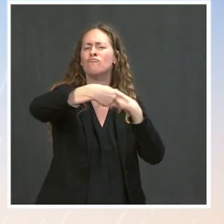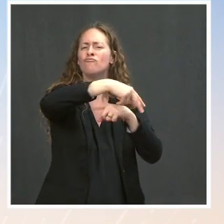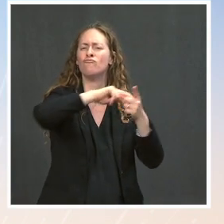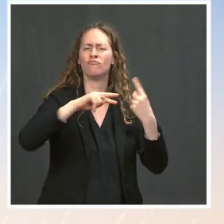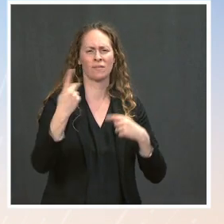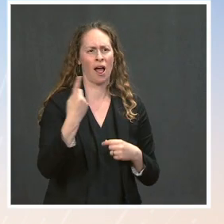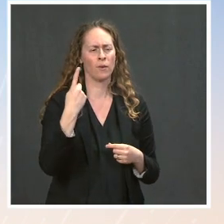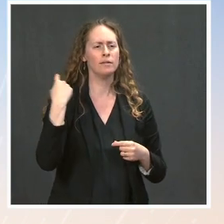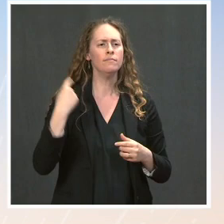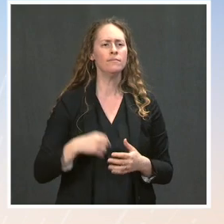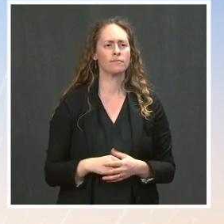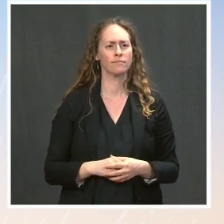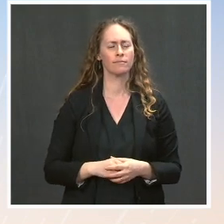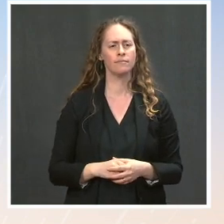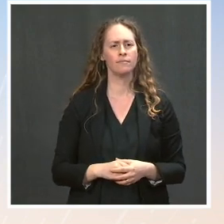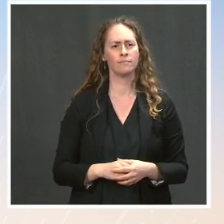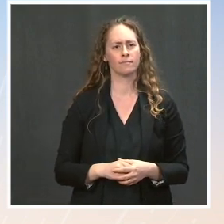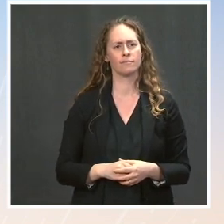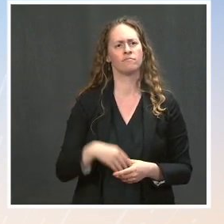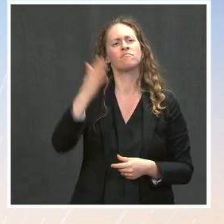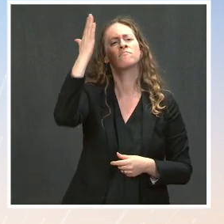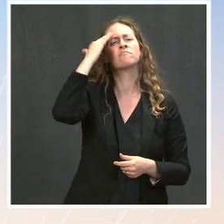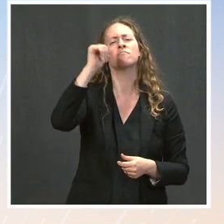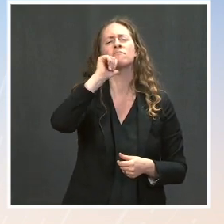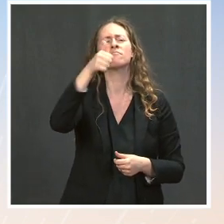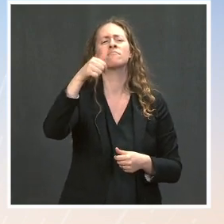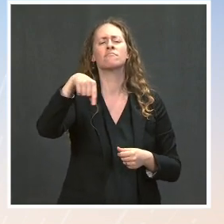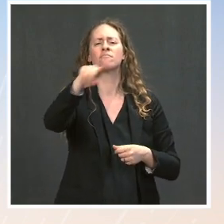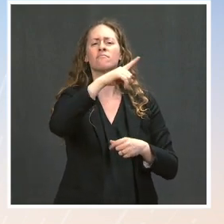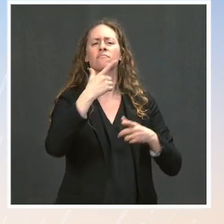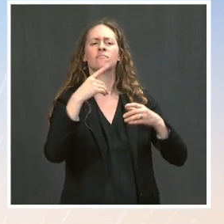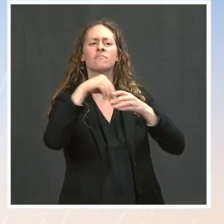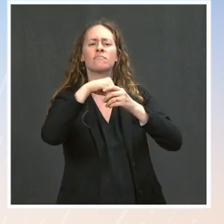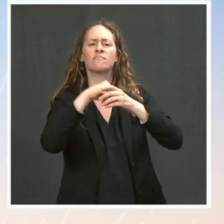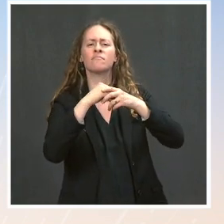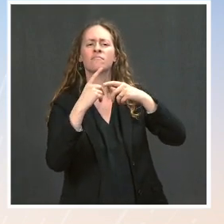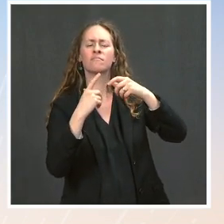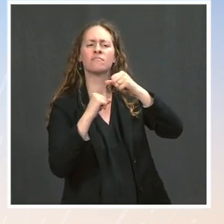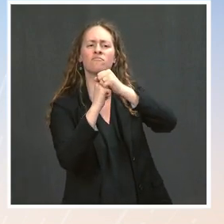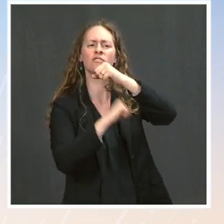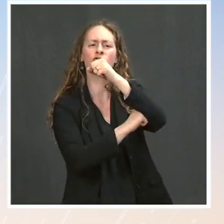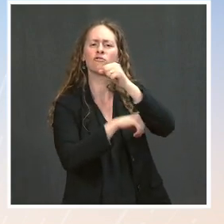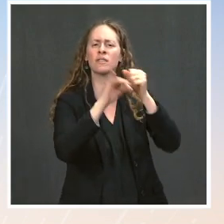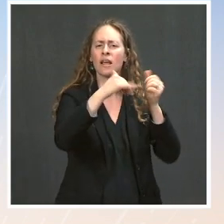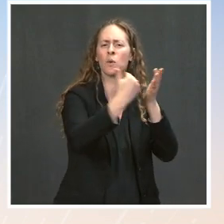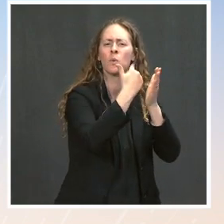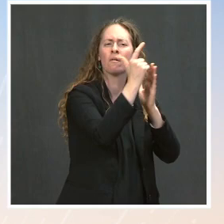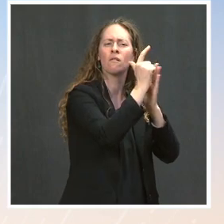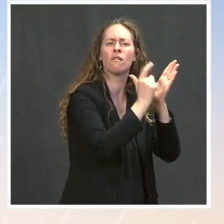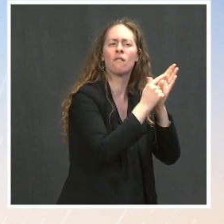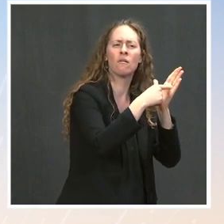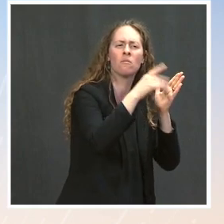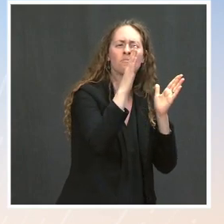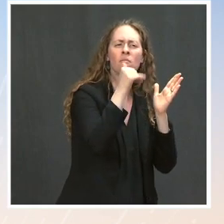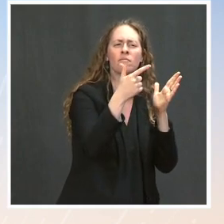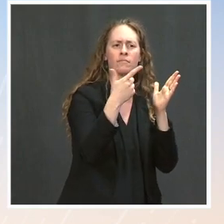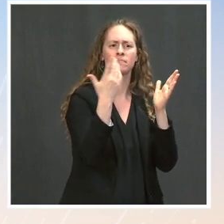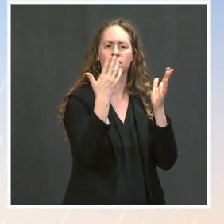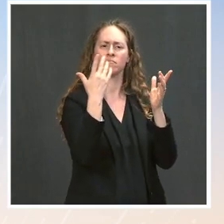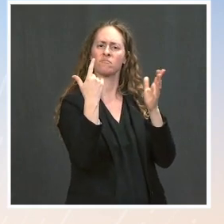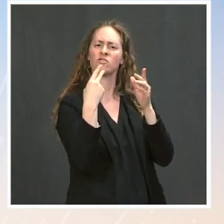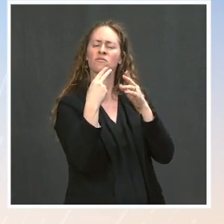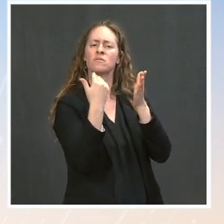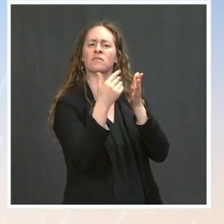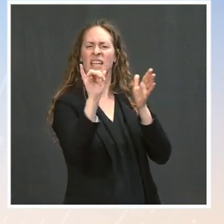bill the Republicans have, whatever it is, $800 billion or so? Why not just take that, call it unity, call it a deal, and then move on to some of the other legislative